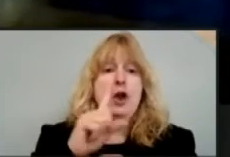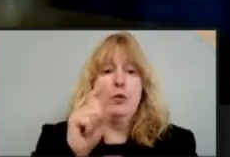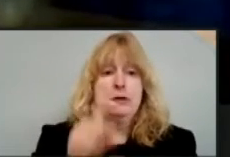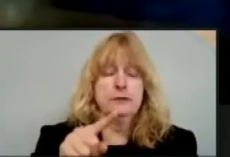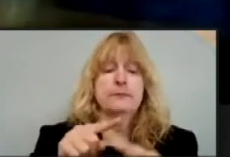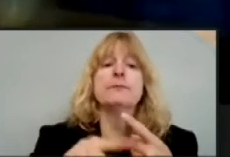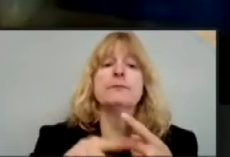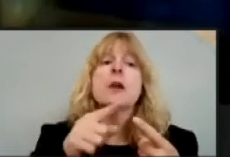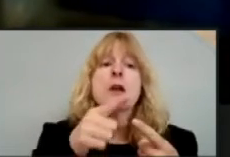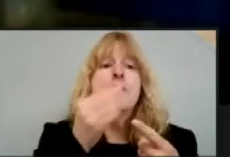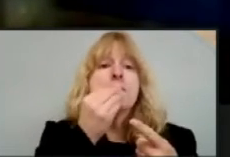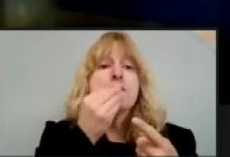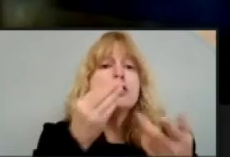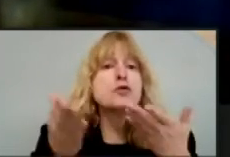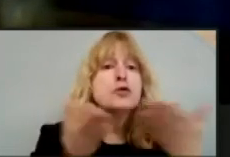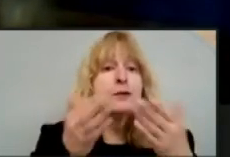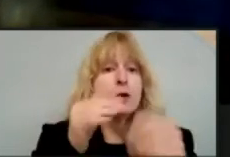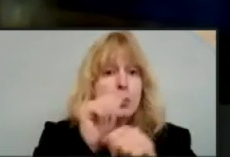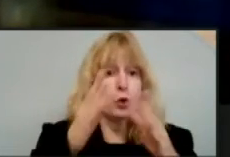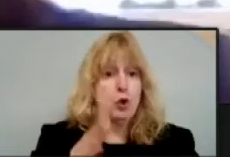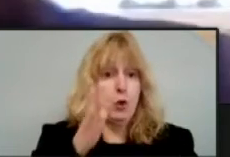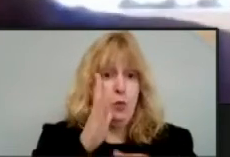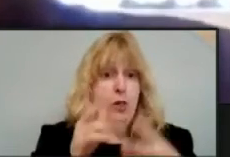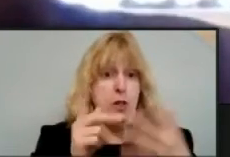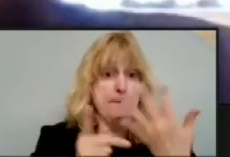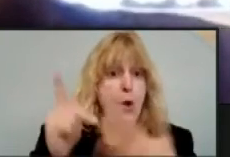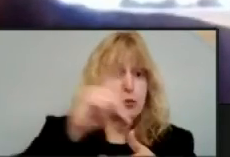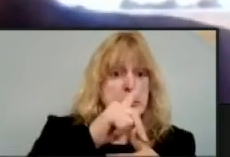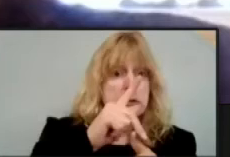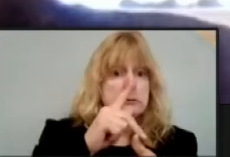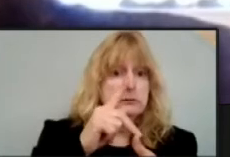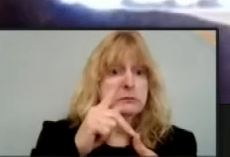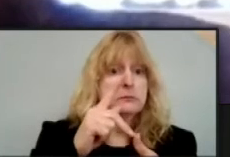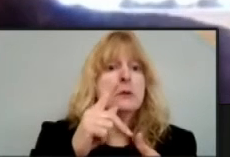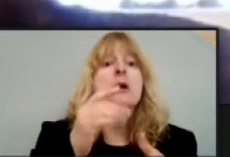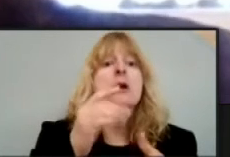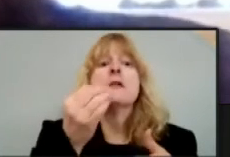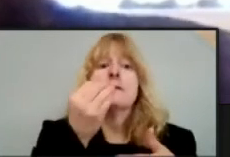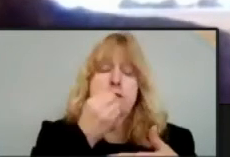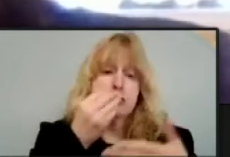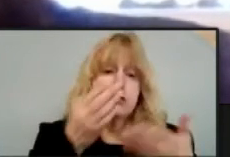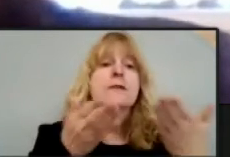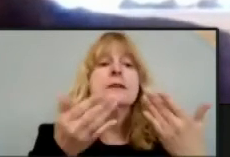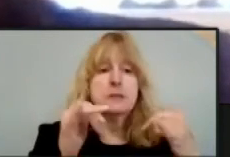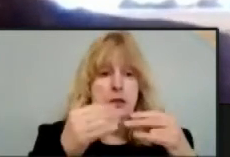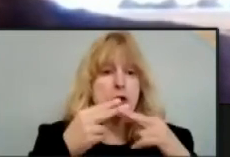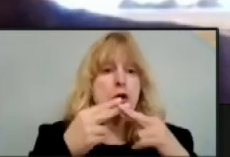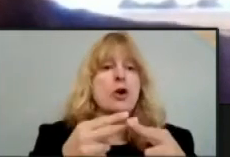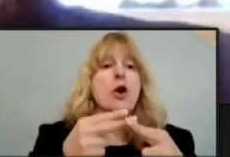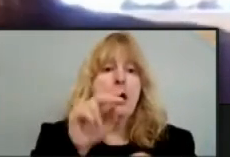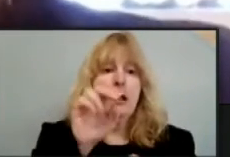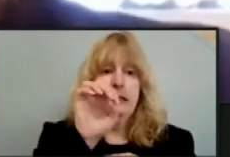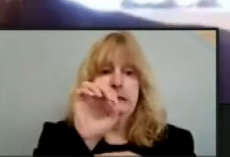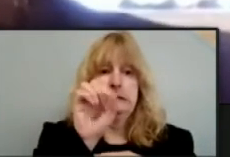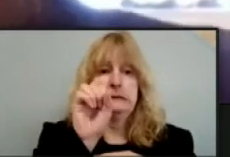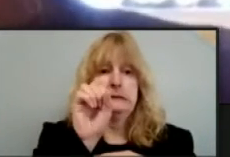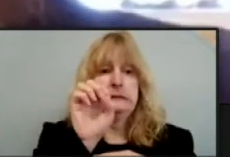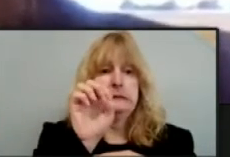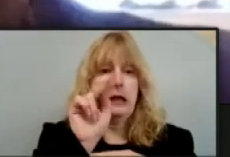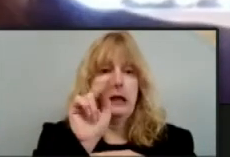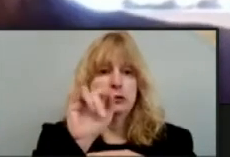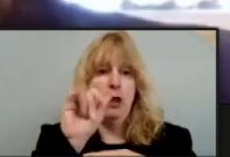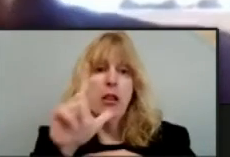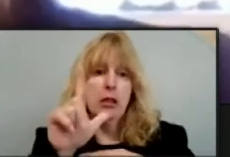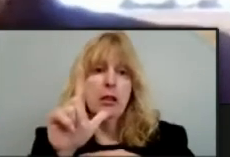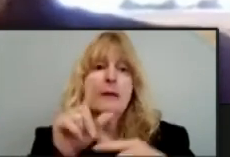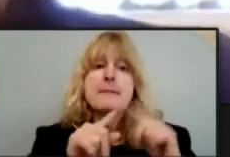be prioritized? Food service are still considered essential staff, but they're not in this first group that we're trying to get